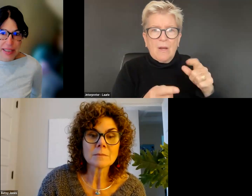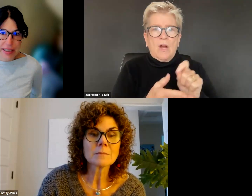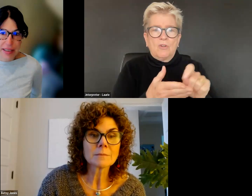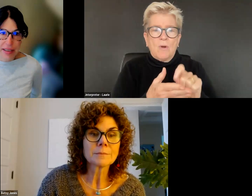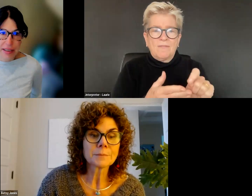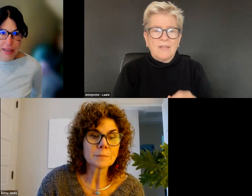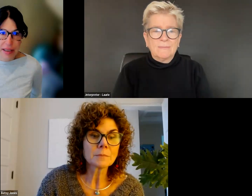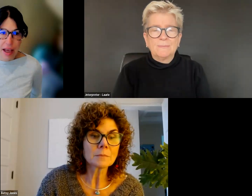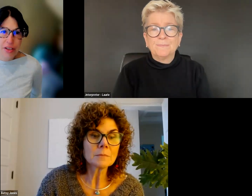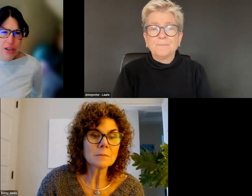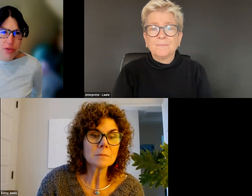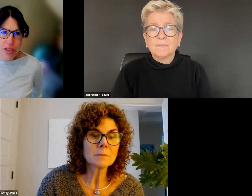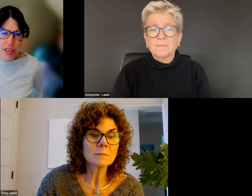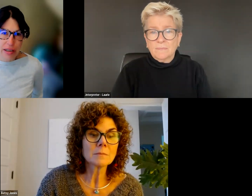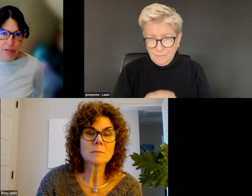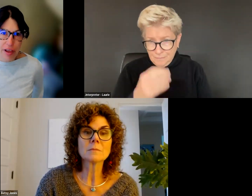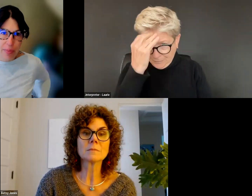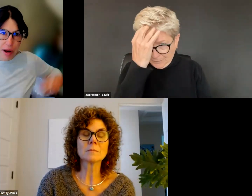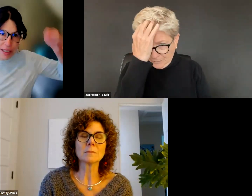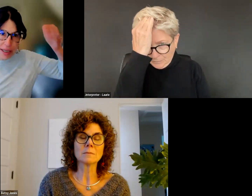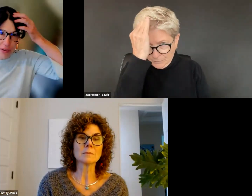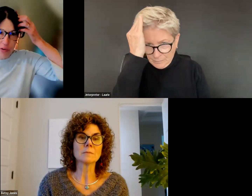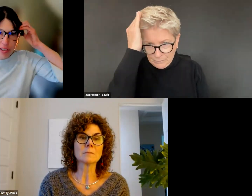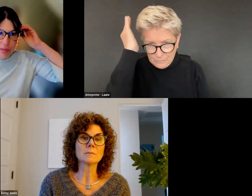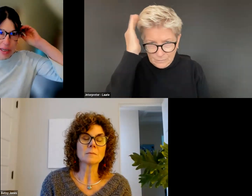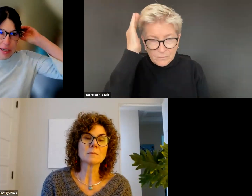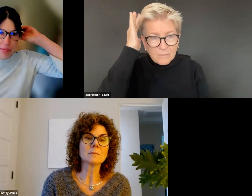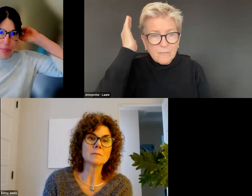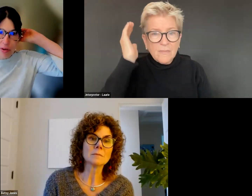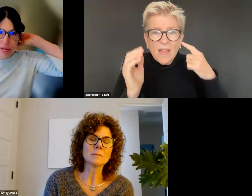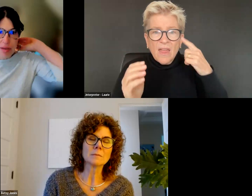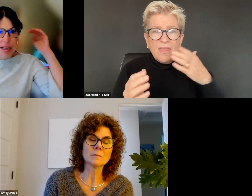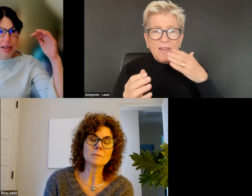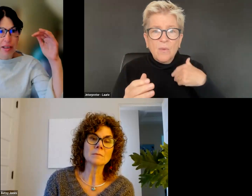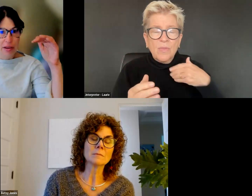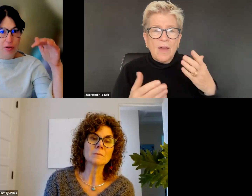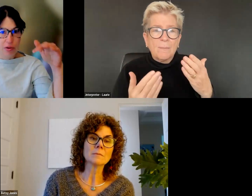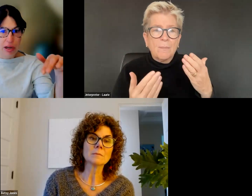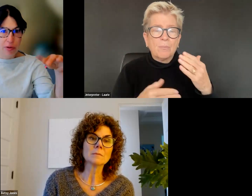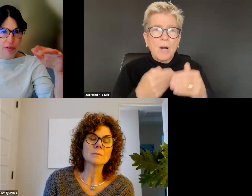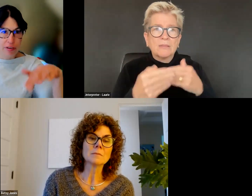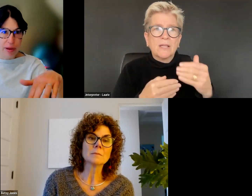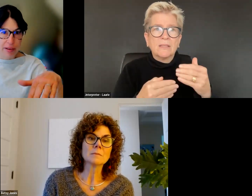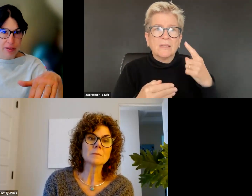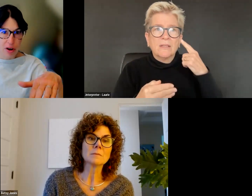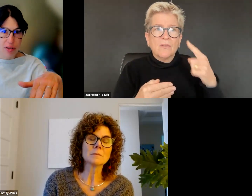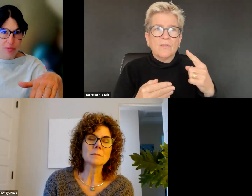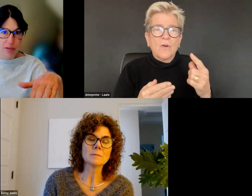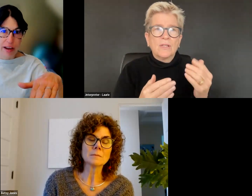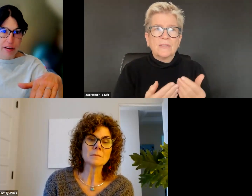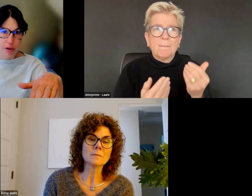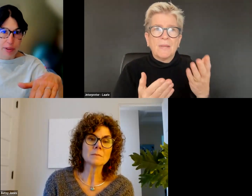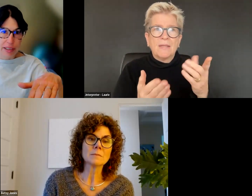Thanks, Betsy. And so just to clarify, the process for CRIS committee members submitting any written feedback that they're